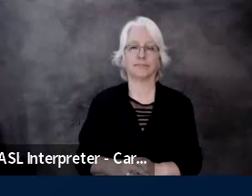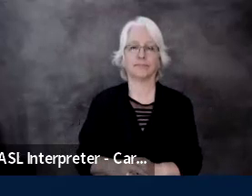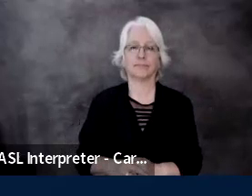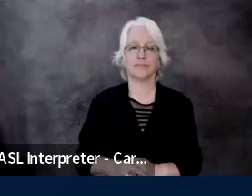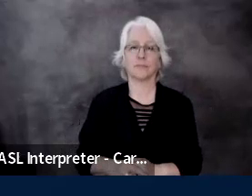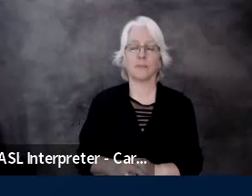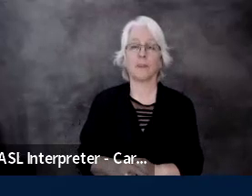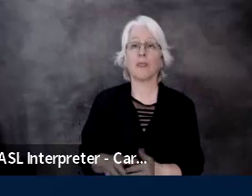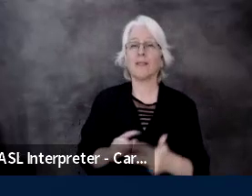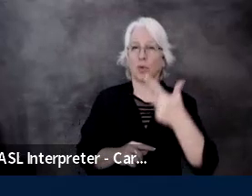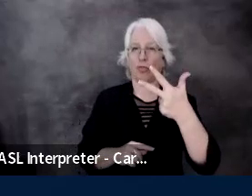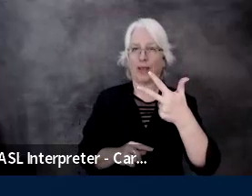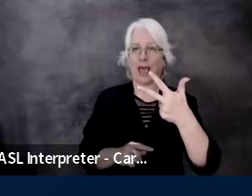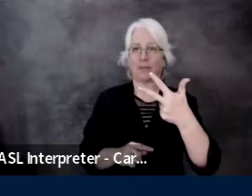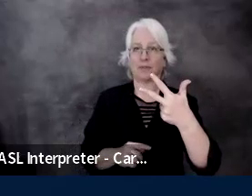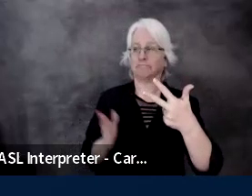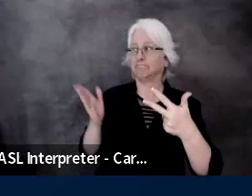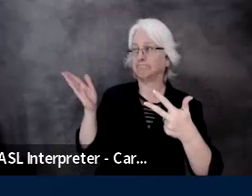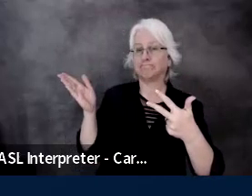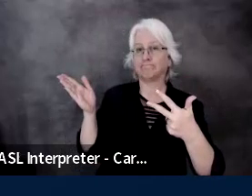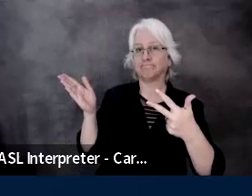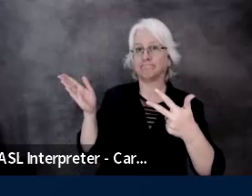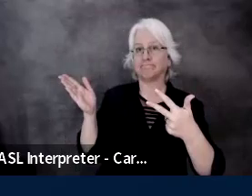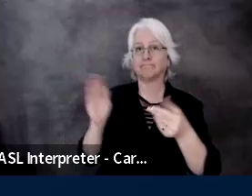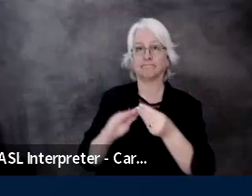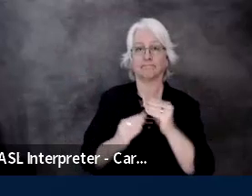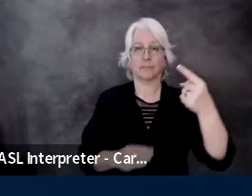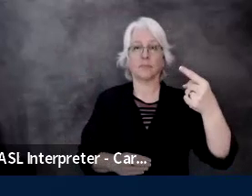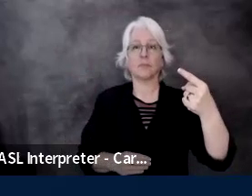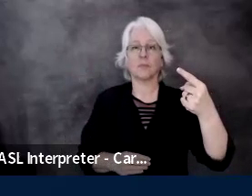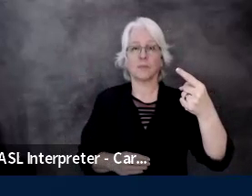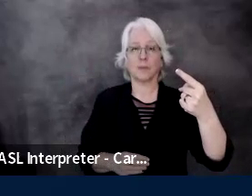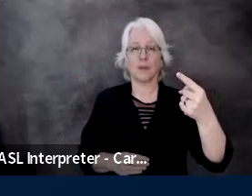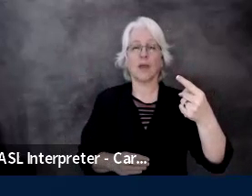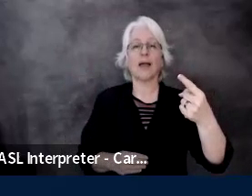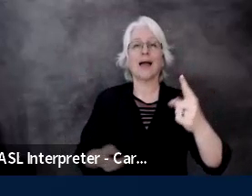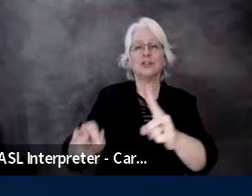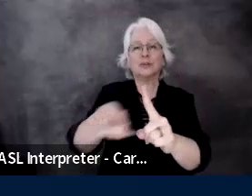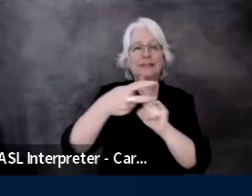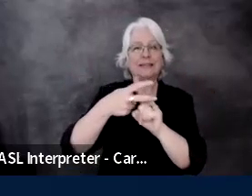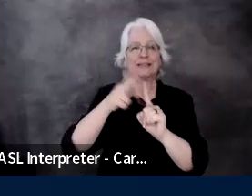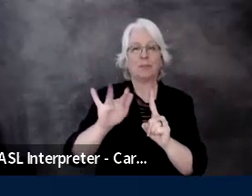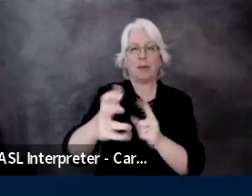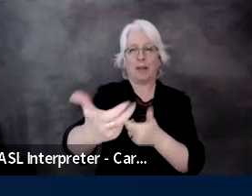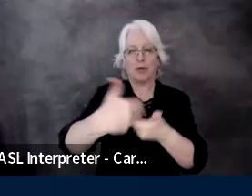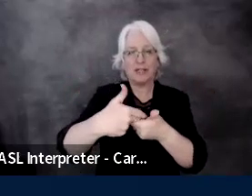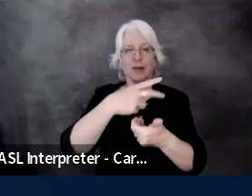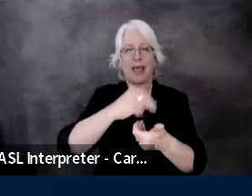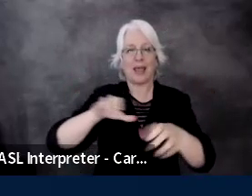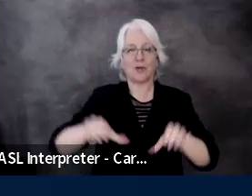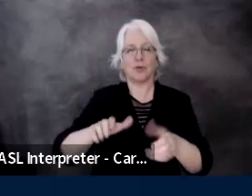So 3 items. First, we were asked to solicit public participation and conduct community